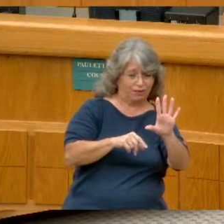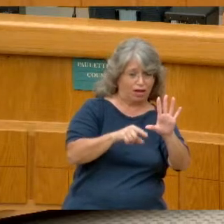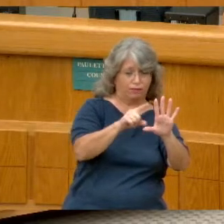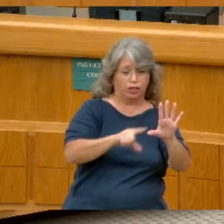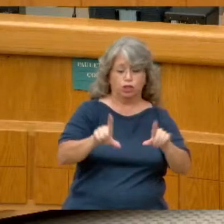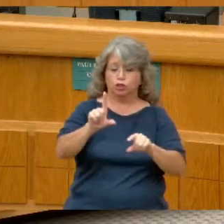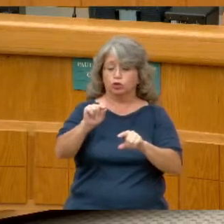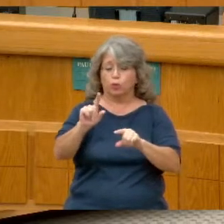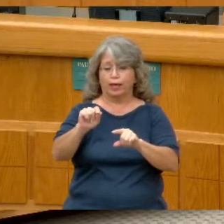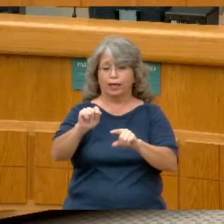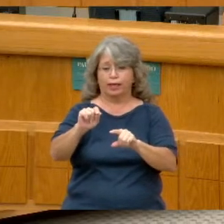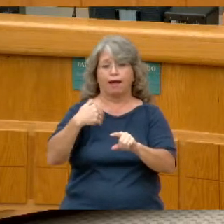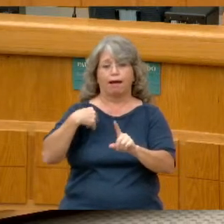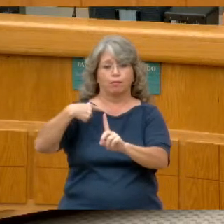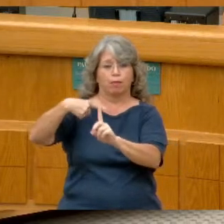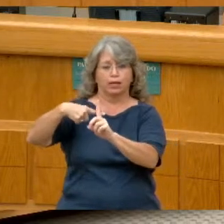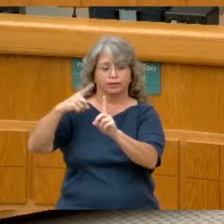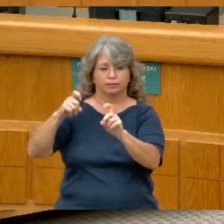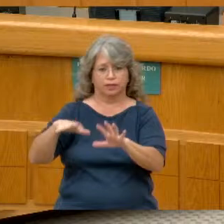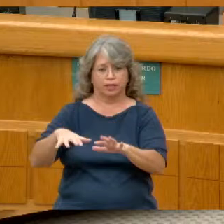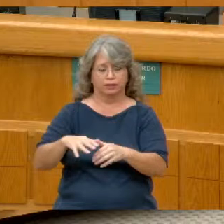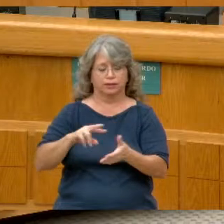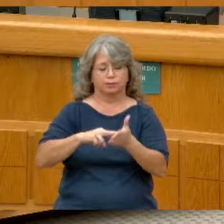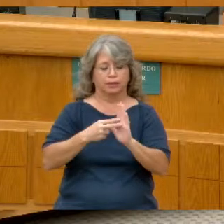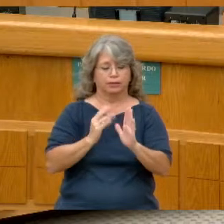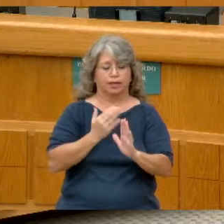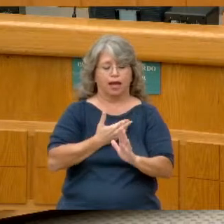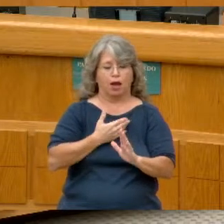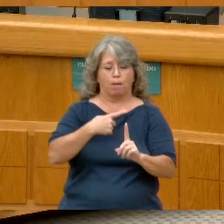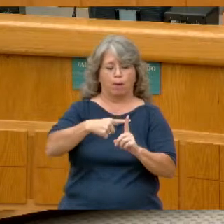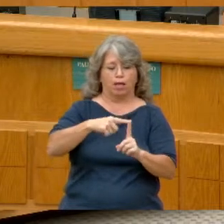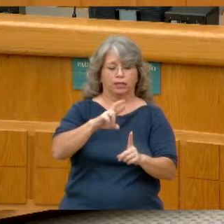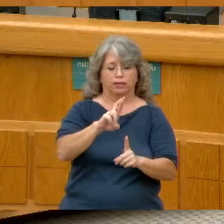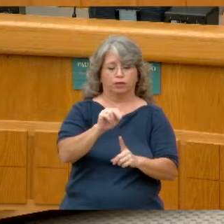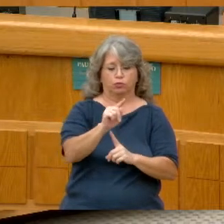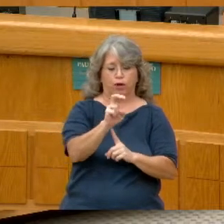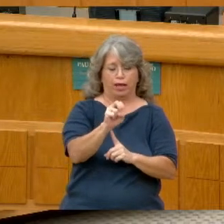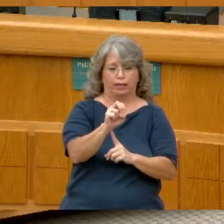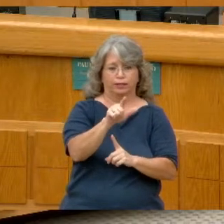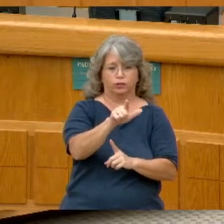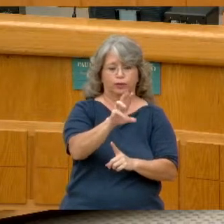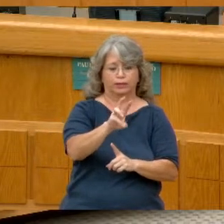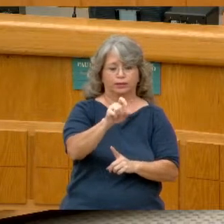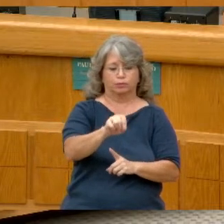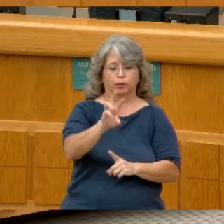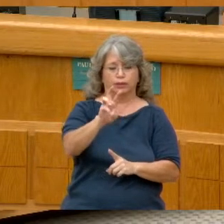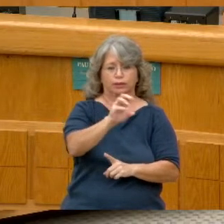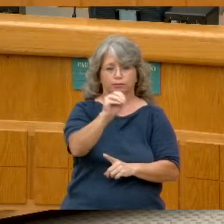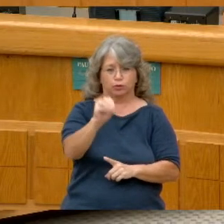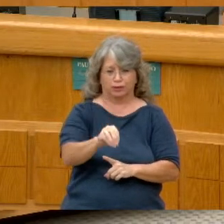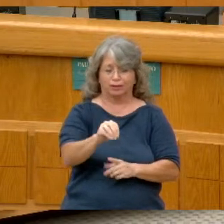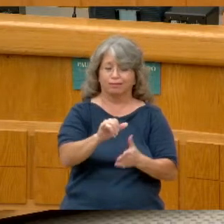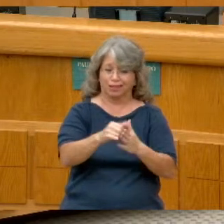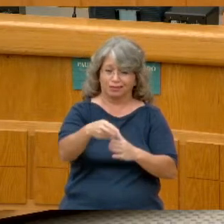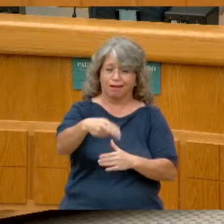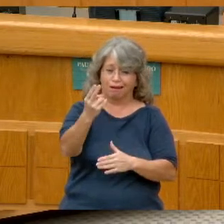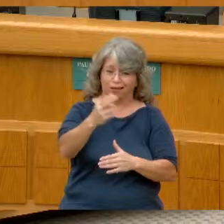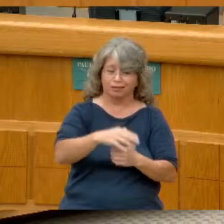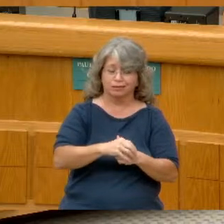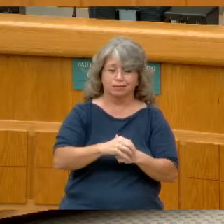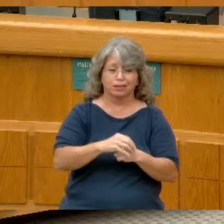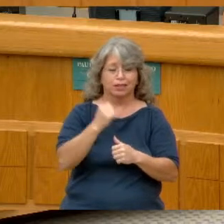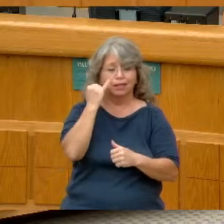giving us a positivity rate of 26.6%. That is still very high. If you are experiencing